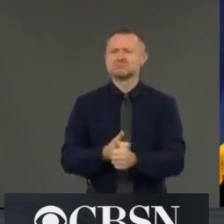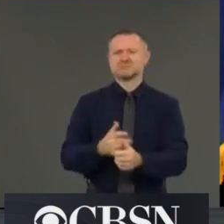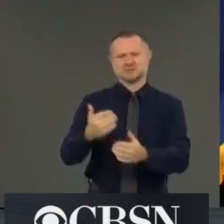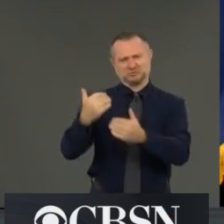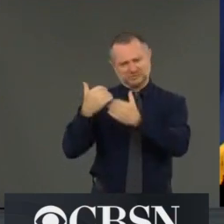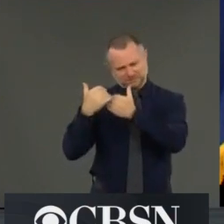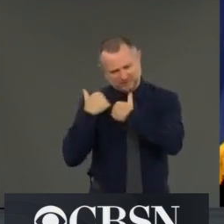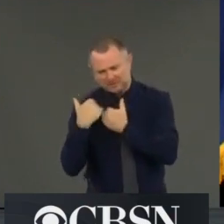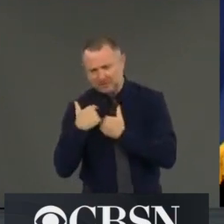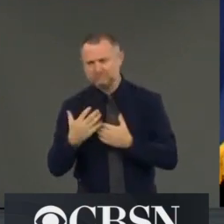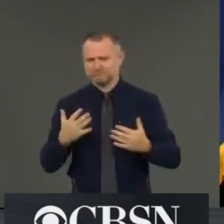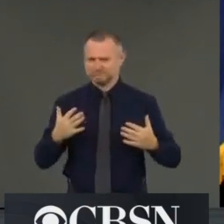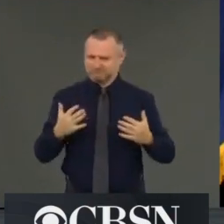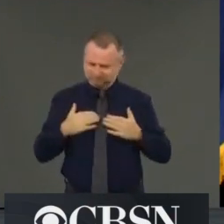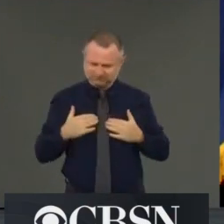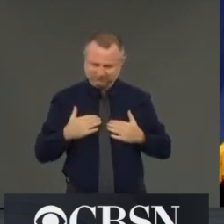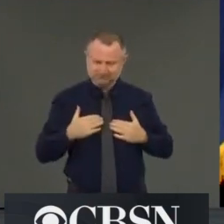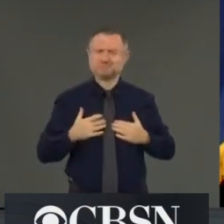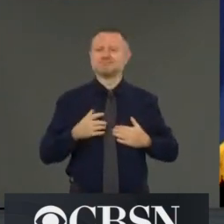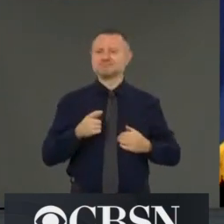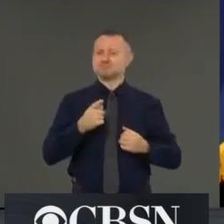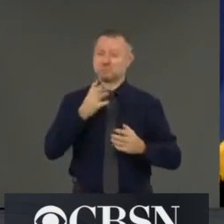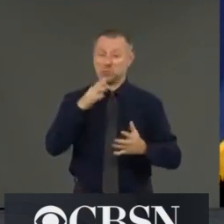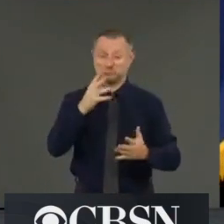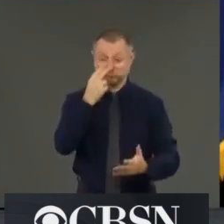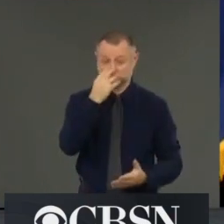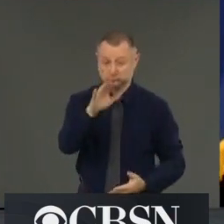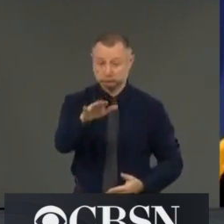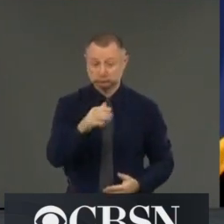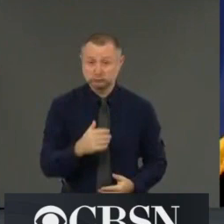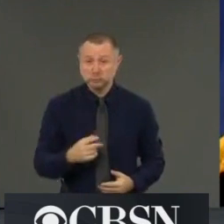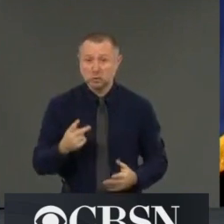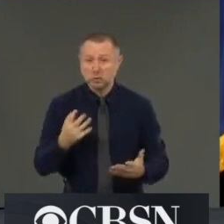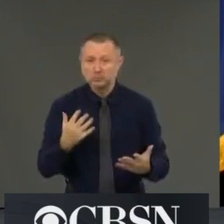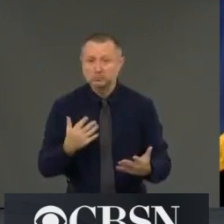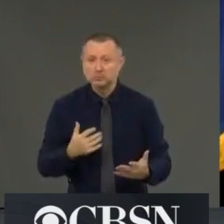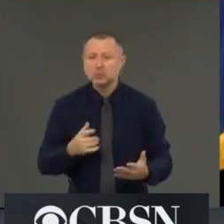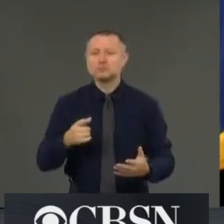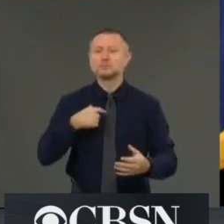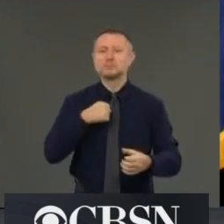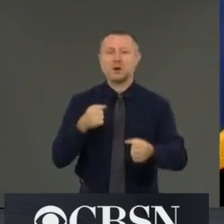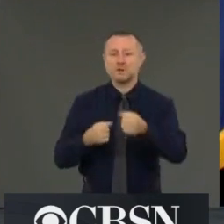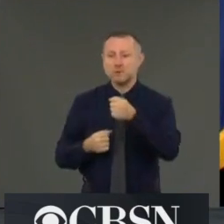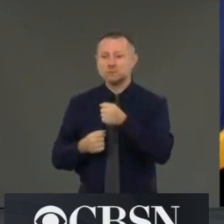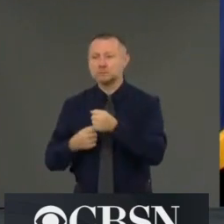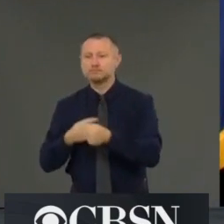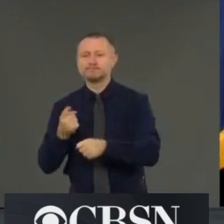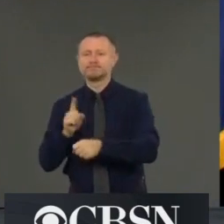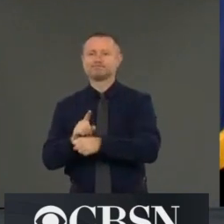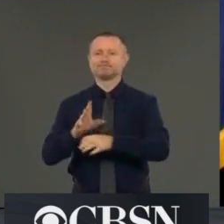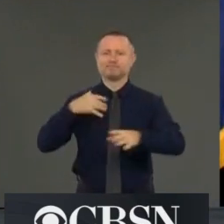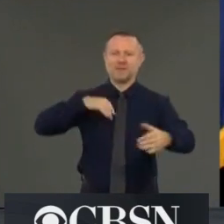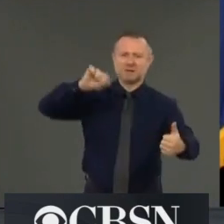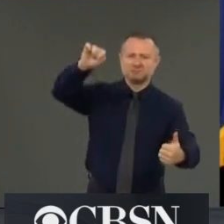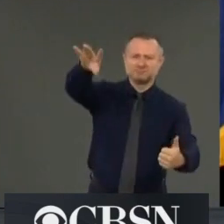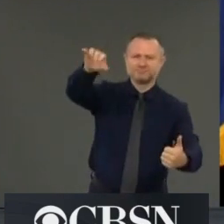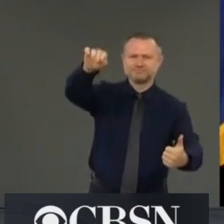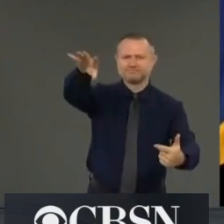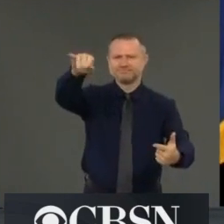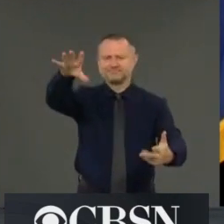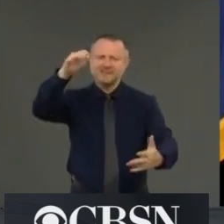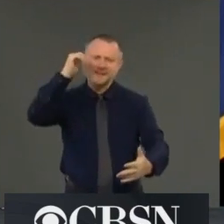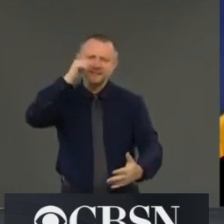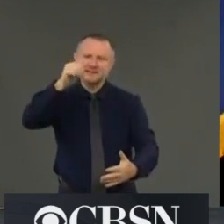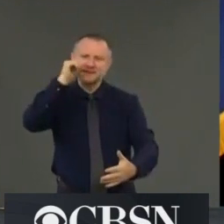Look at what we did. I got before a microphone like this, And I said day after day after day, COVID